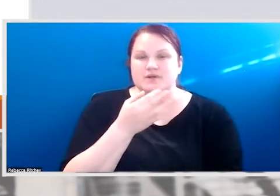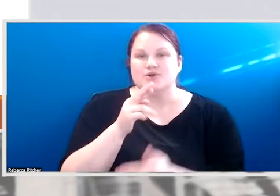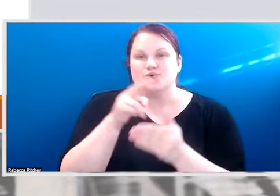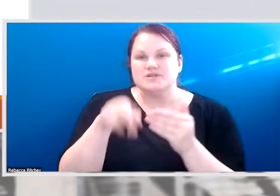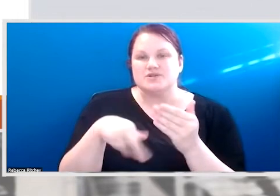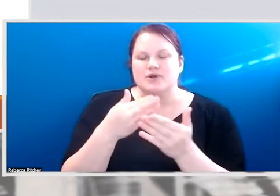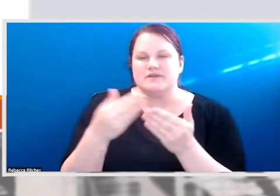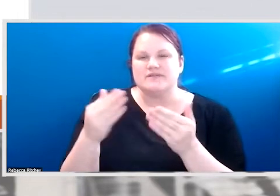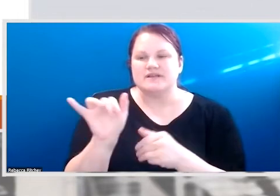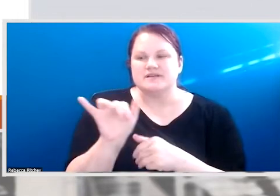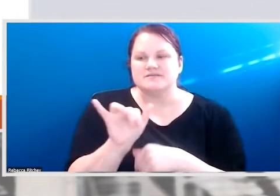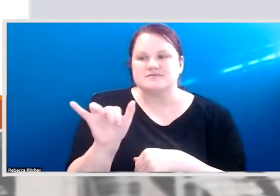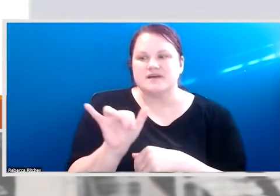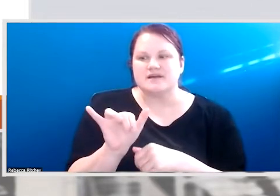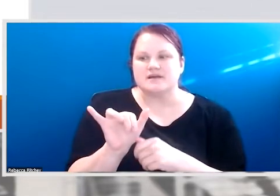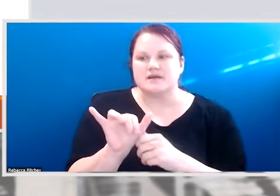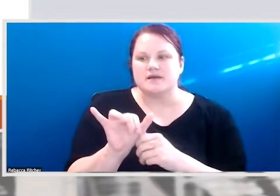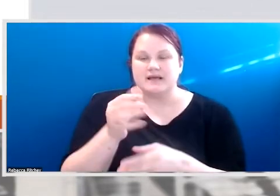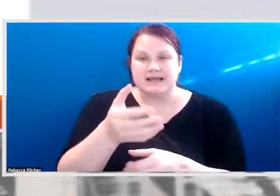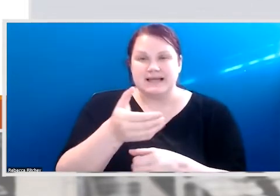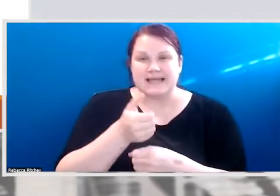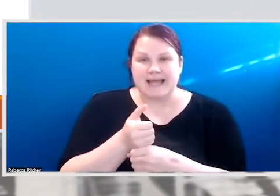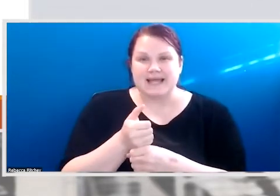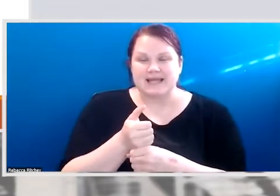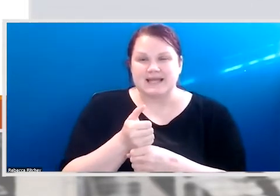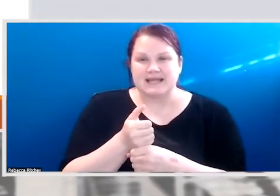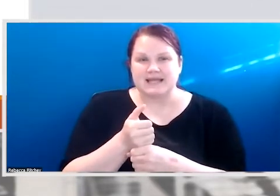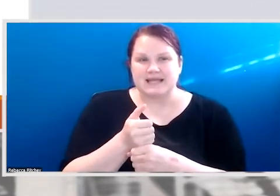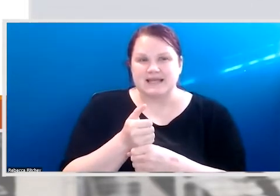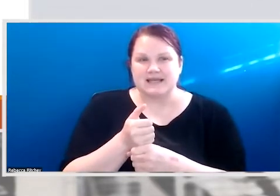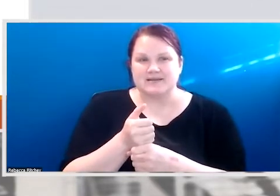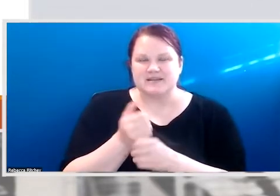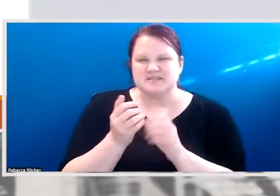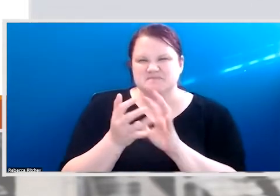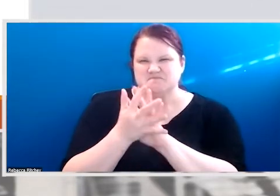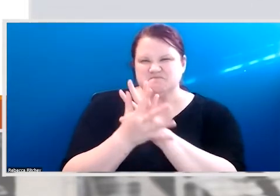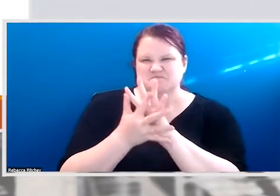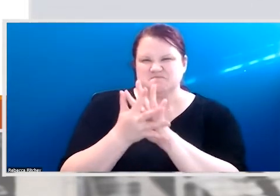like receiving an ambiguous request.